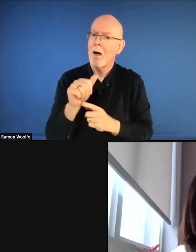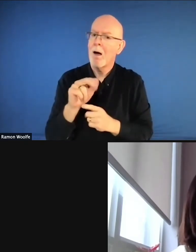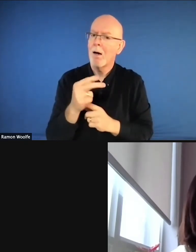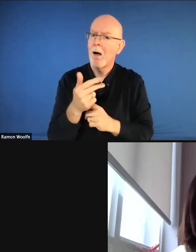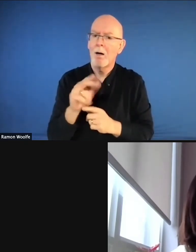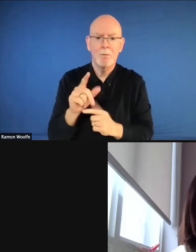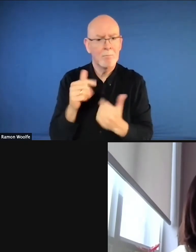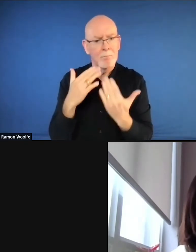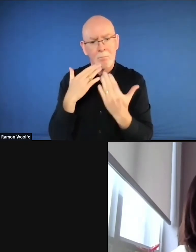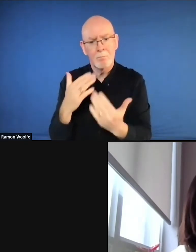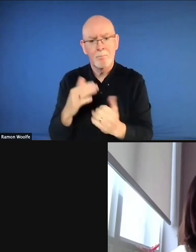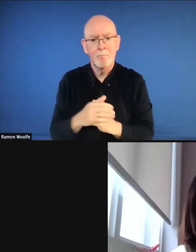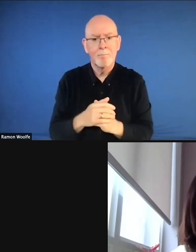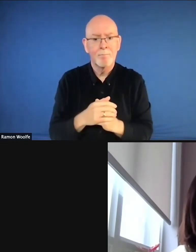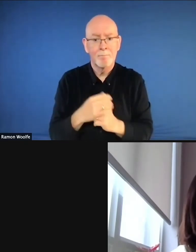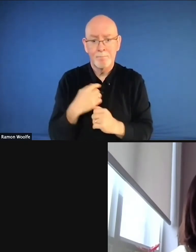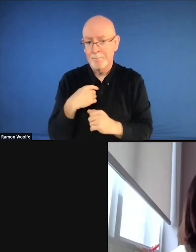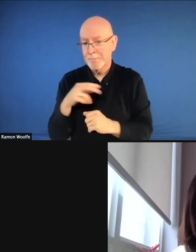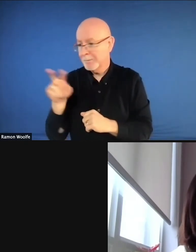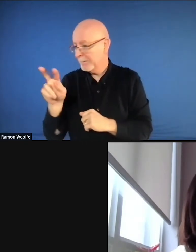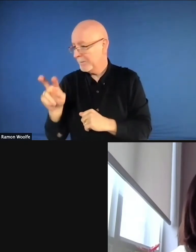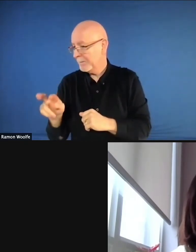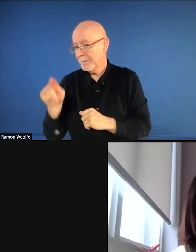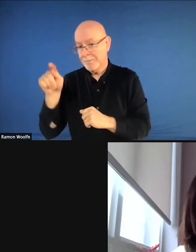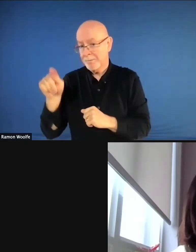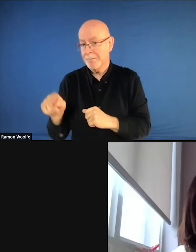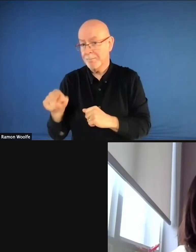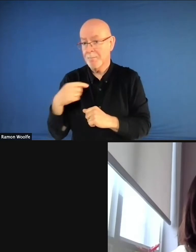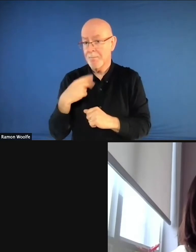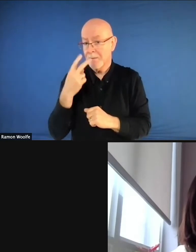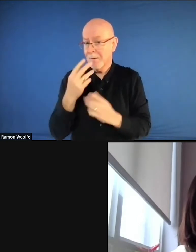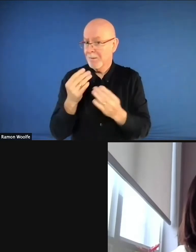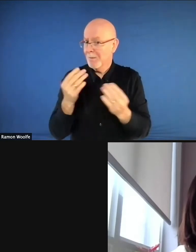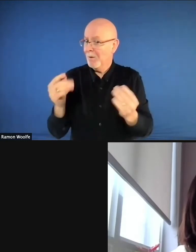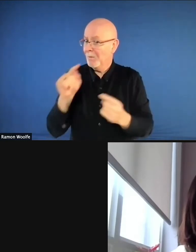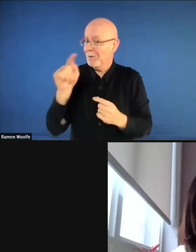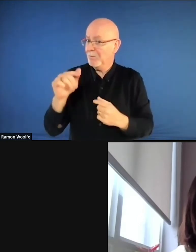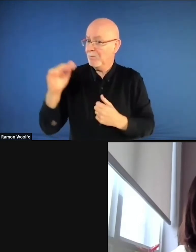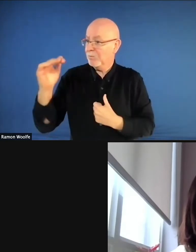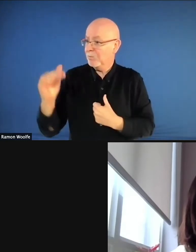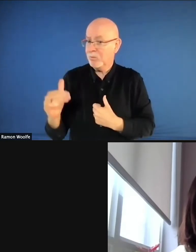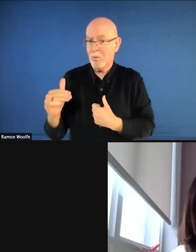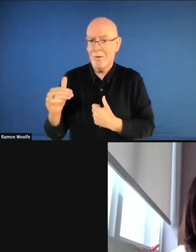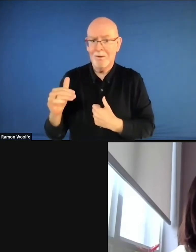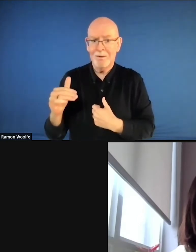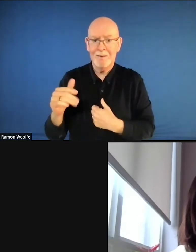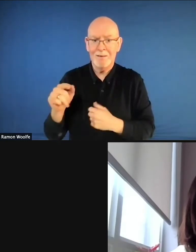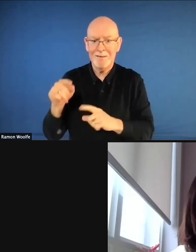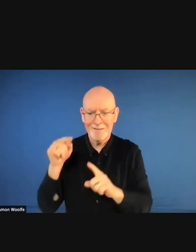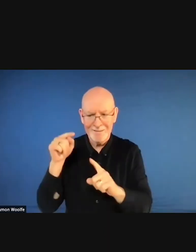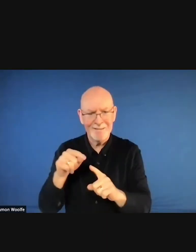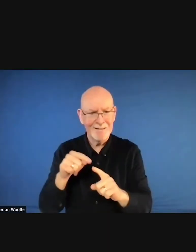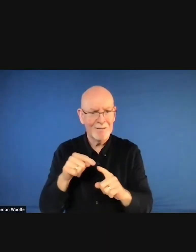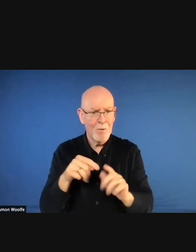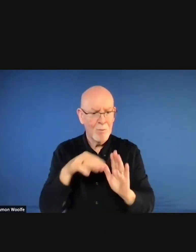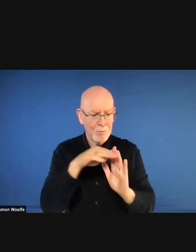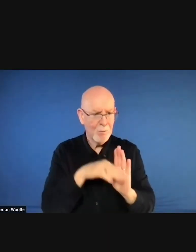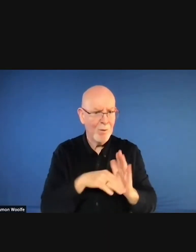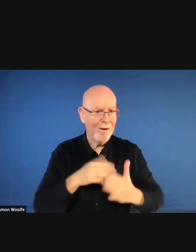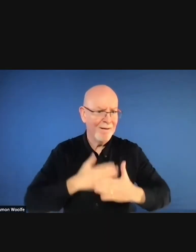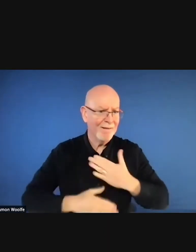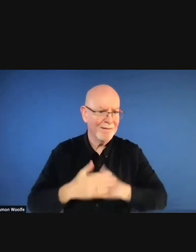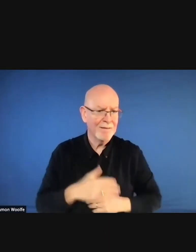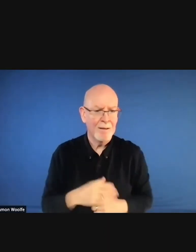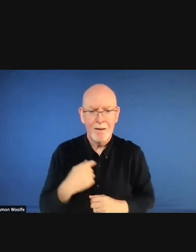be coming back to you, Idil, for a couple of additional questions on this. But for now, turning to